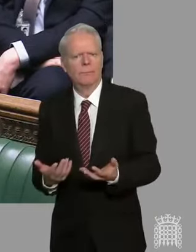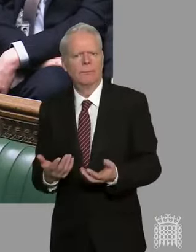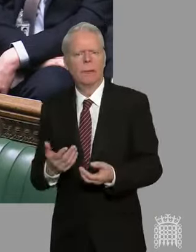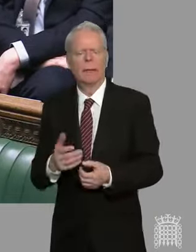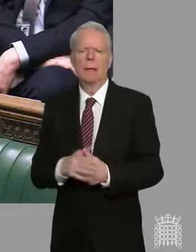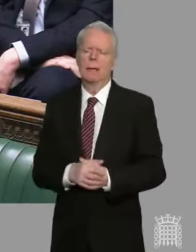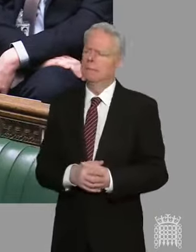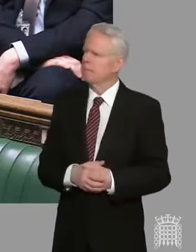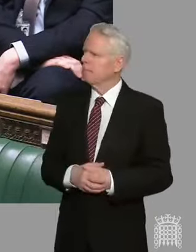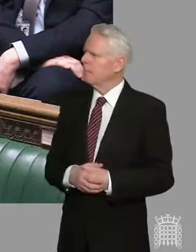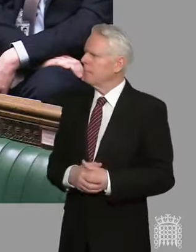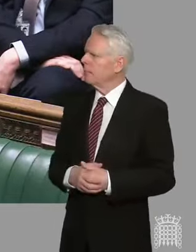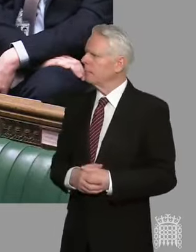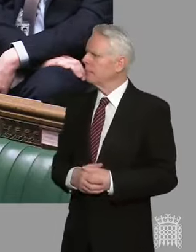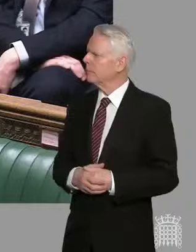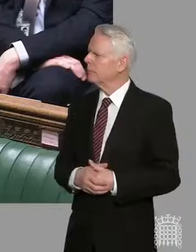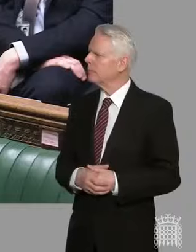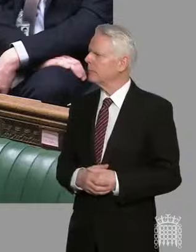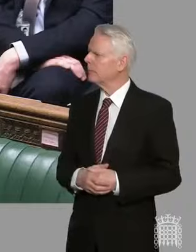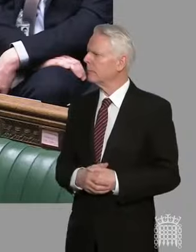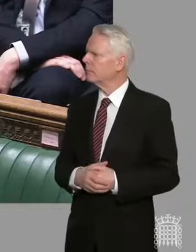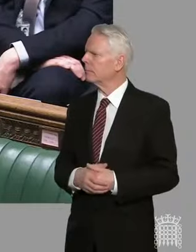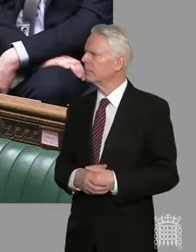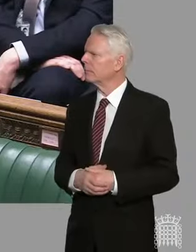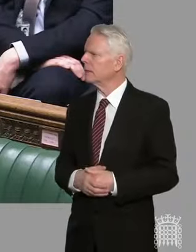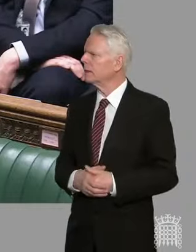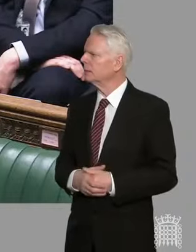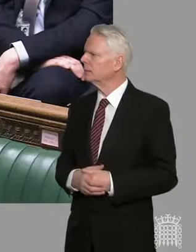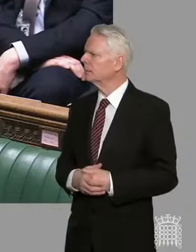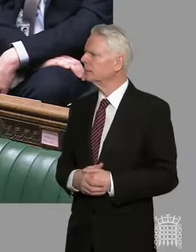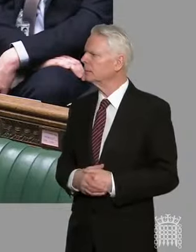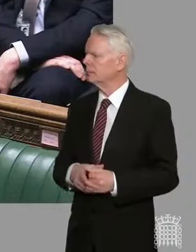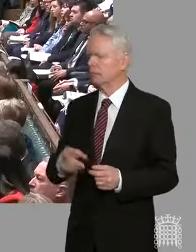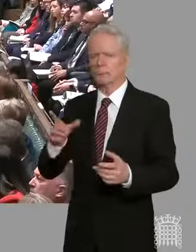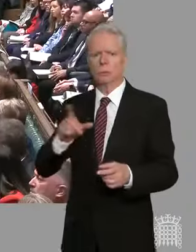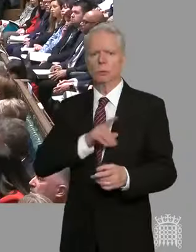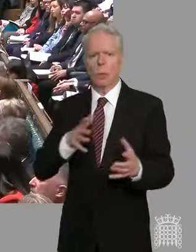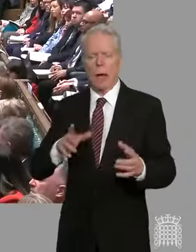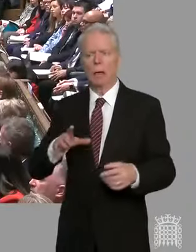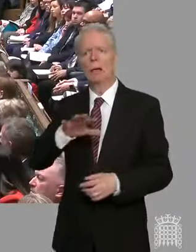is what aid and development money is supposed to counter.